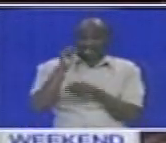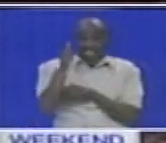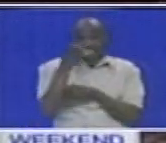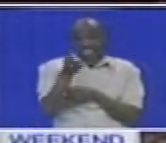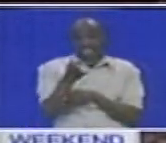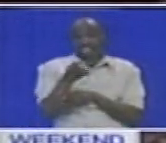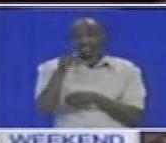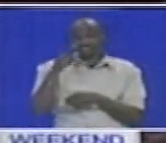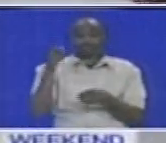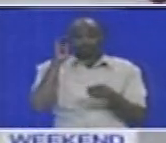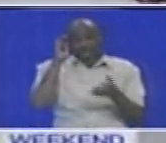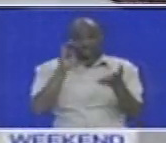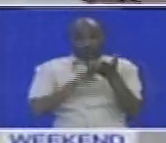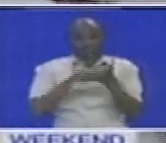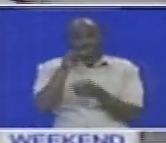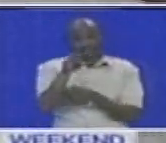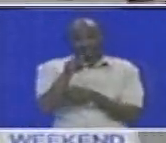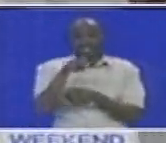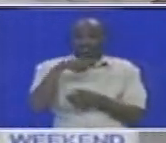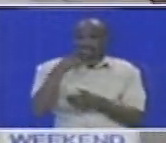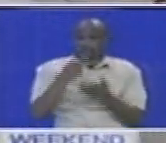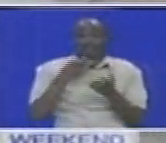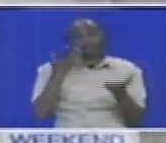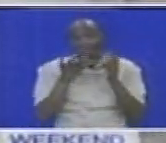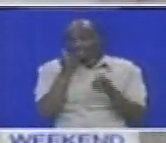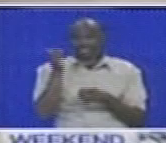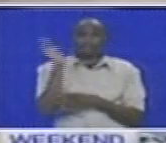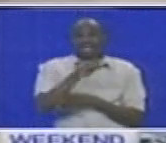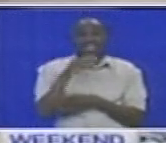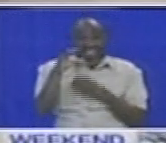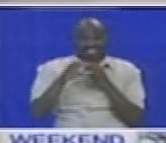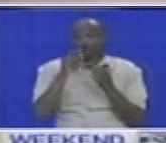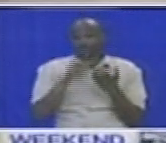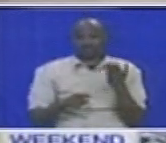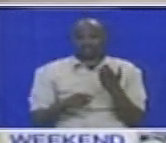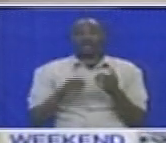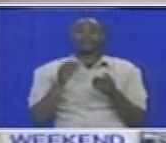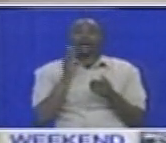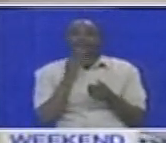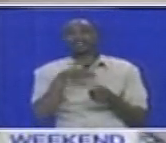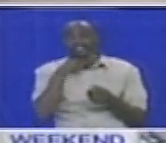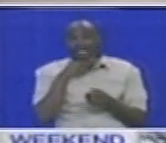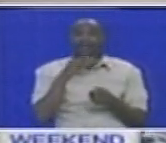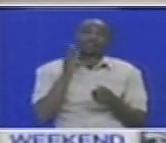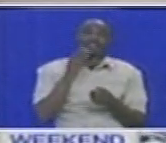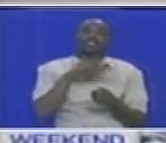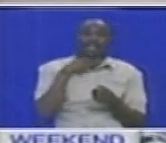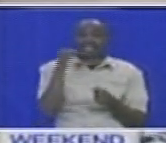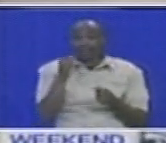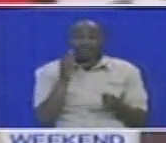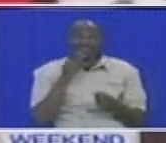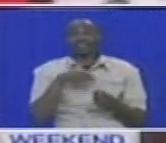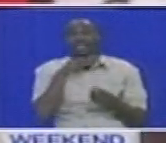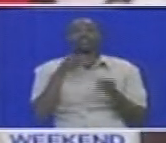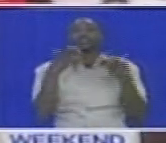reluctance to acknowledge their presence, would they rather return to Mozambique? Mama amekufa, baba amekufa, bibi amekufa. Hata wewe unataka kutuweka sehemu